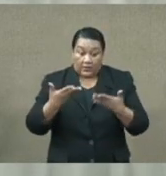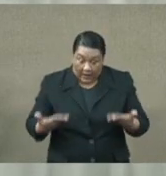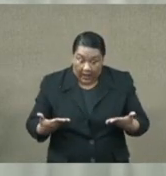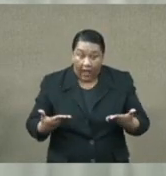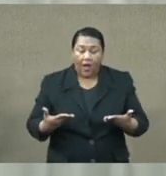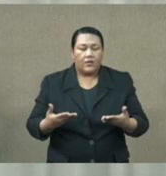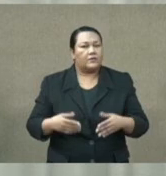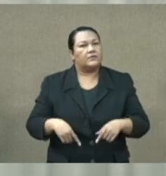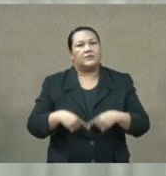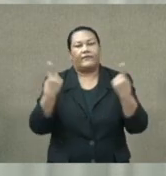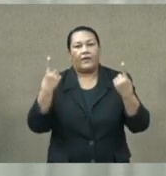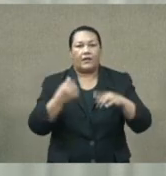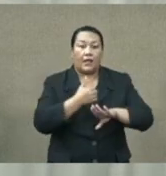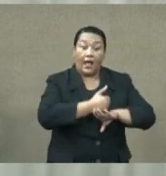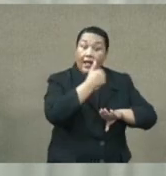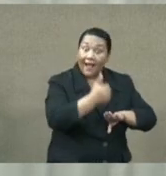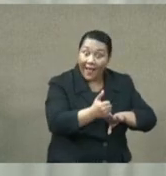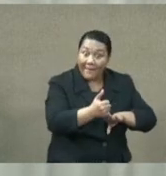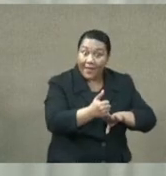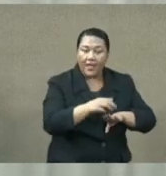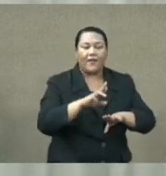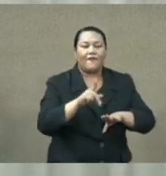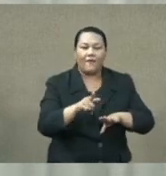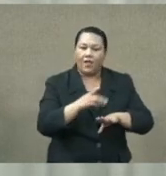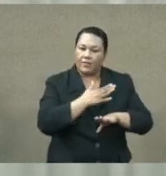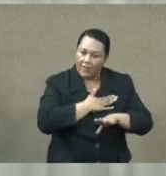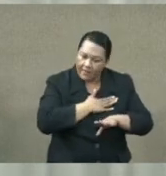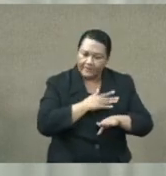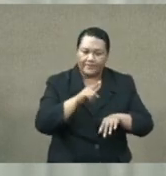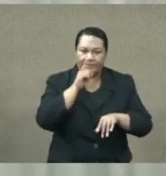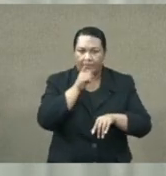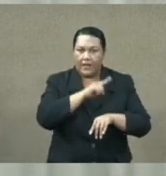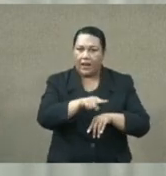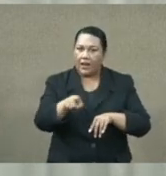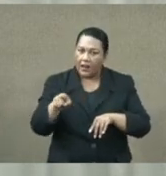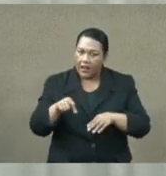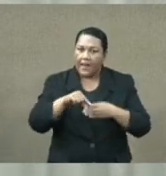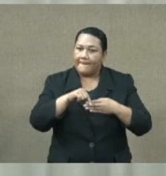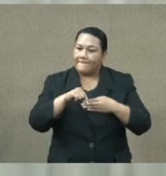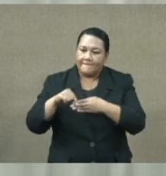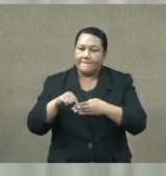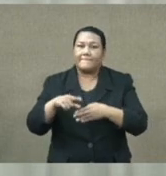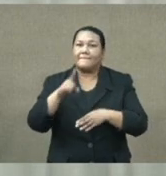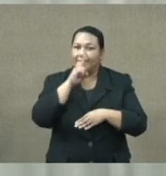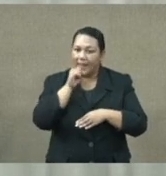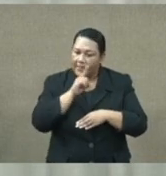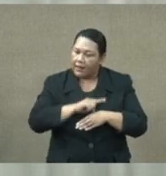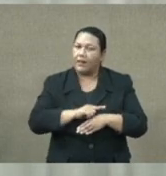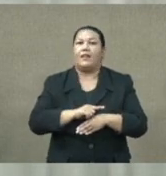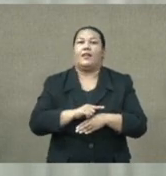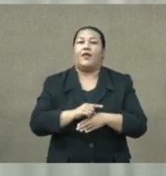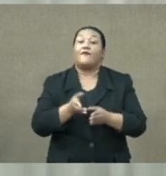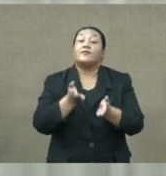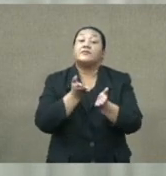government for the people and by the people. Our parliamentarians are their servants, servants of the